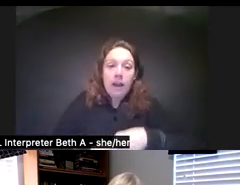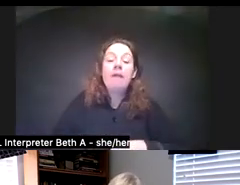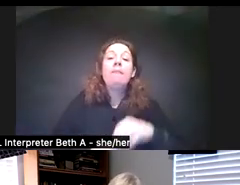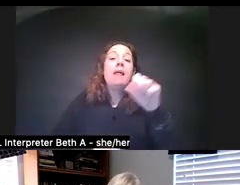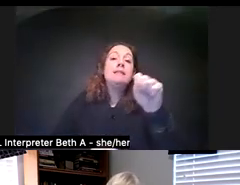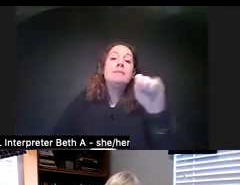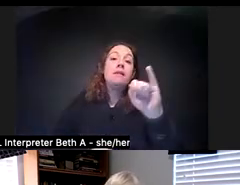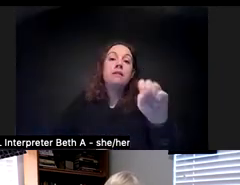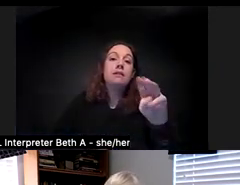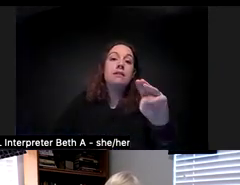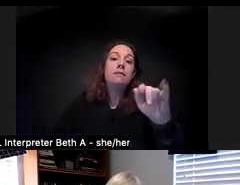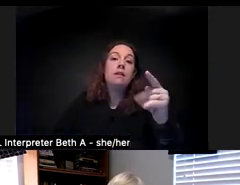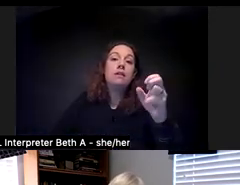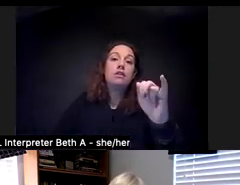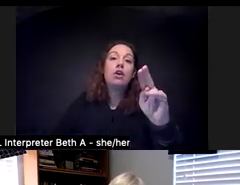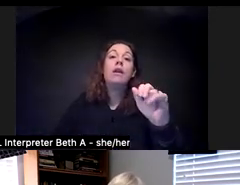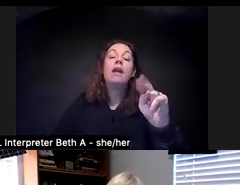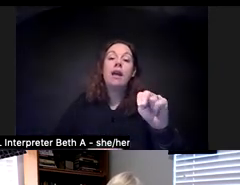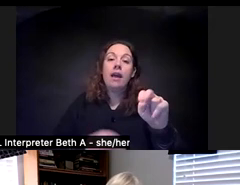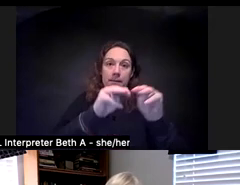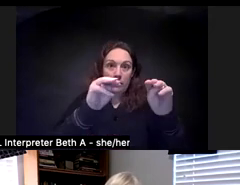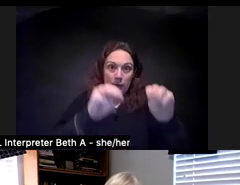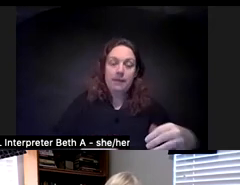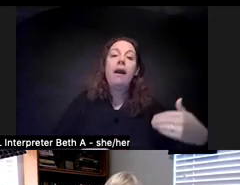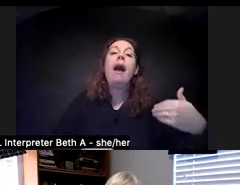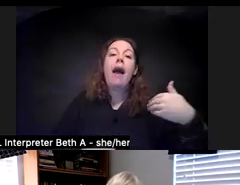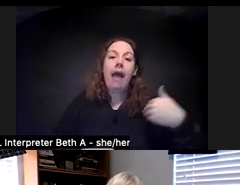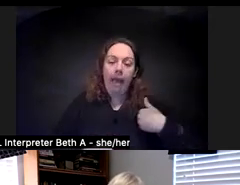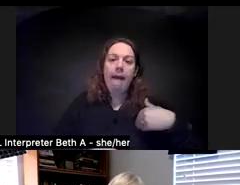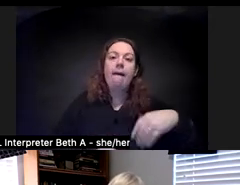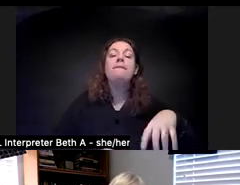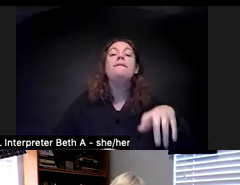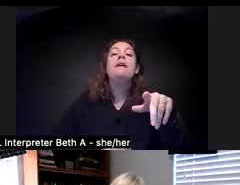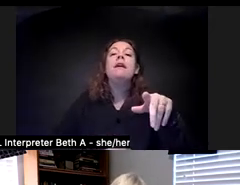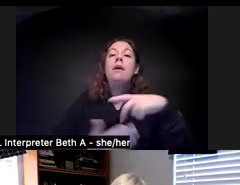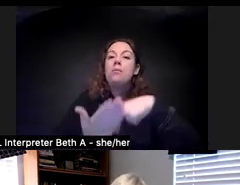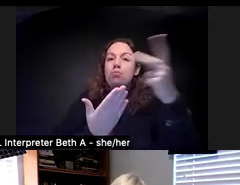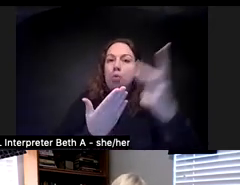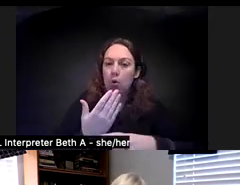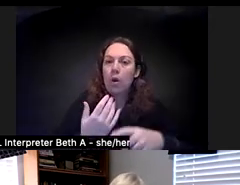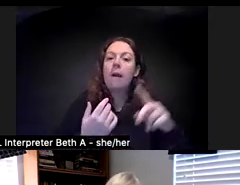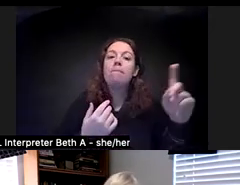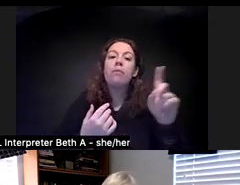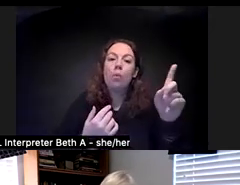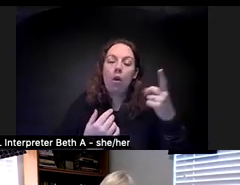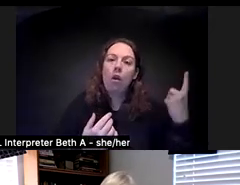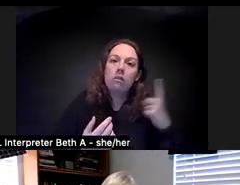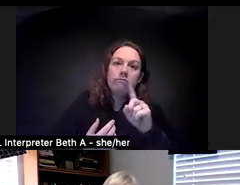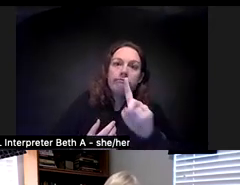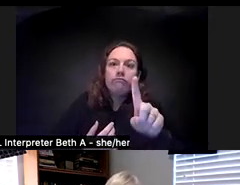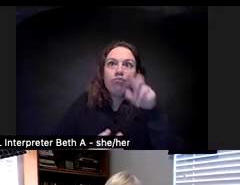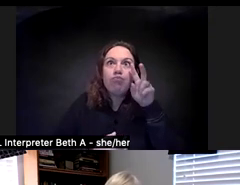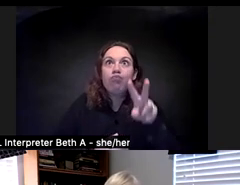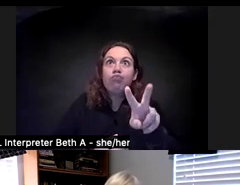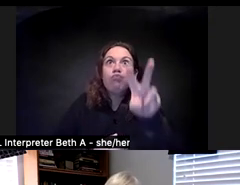at the Museum, where a museum or an organization can allow people in who have